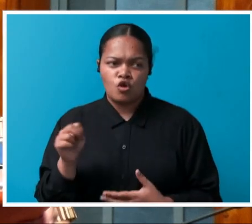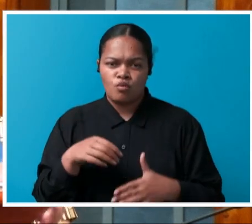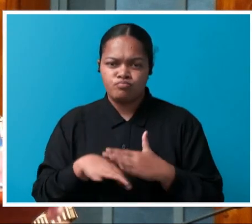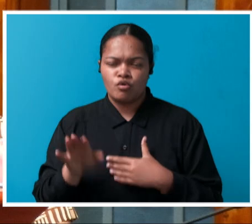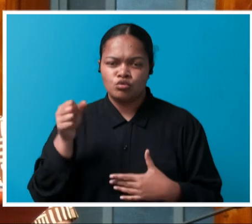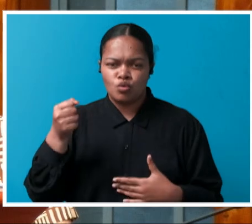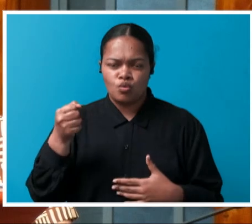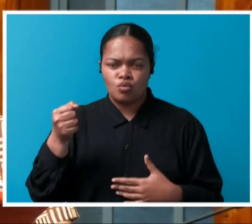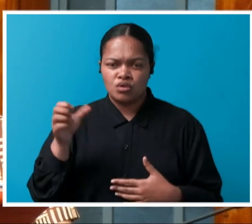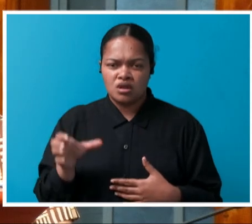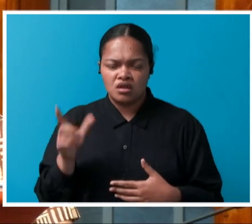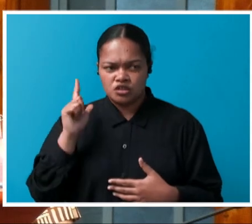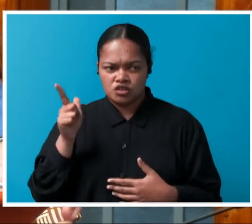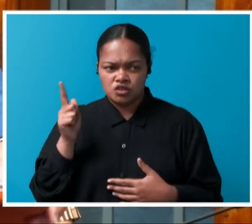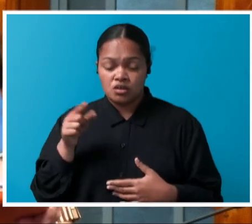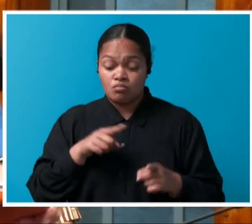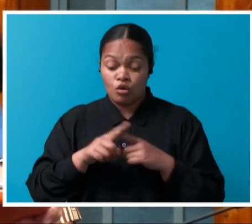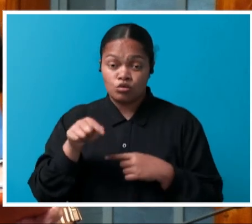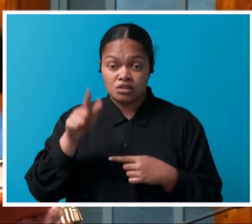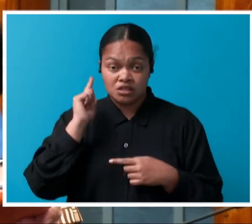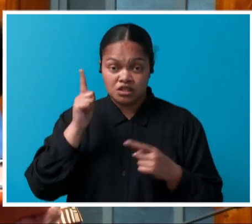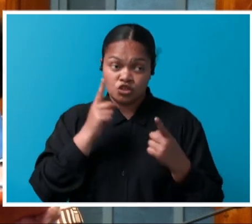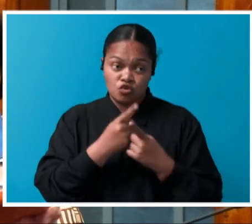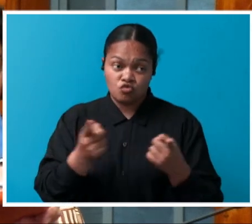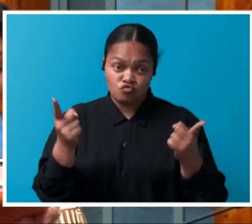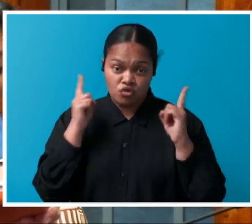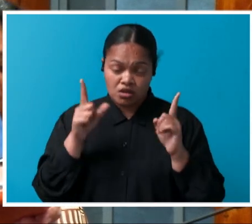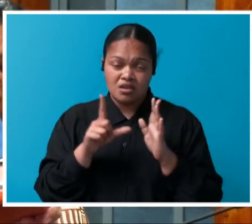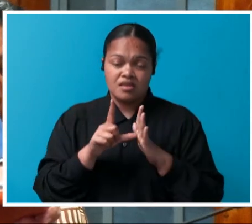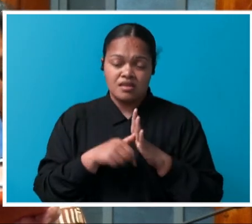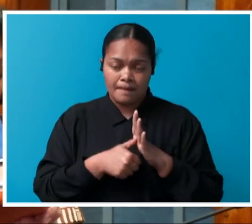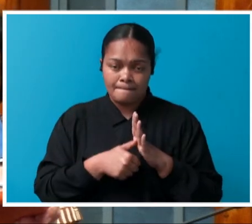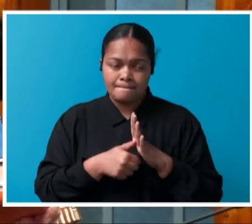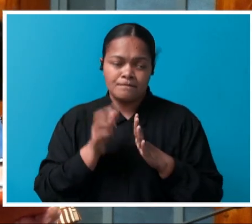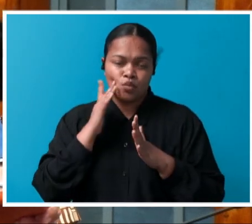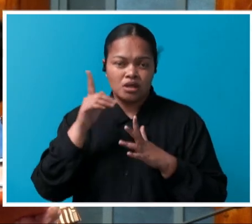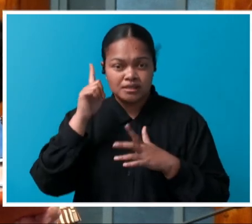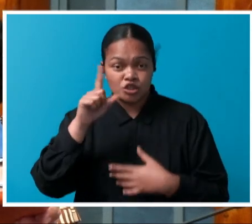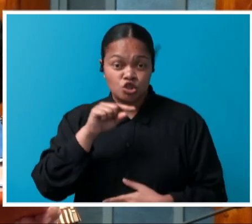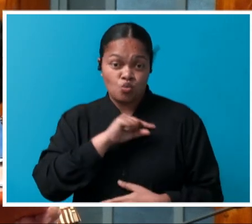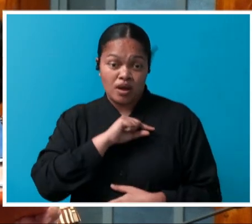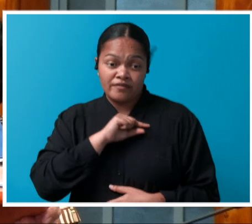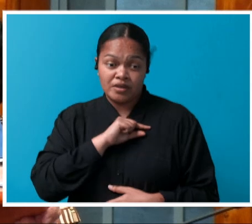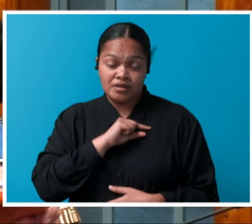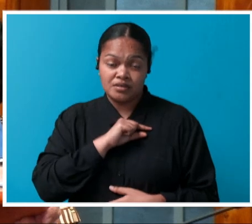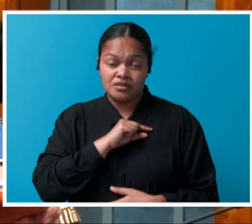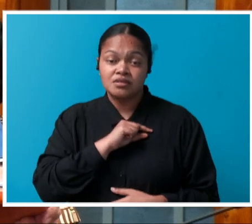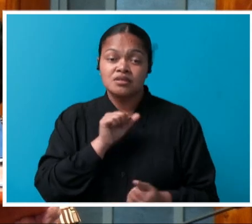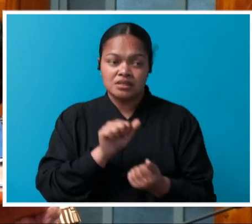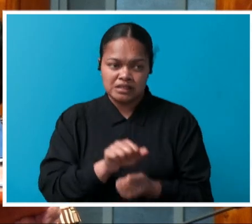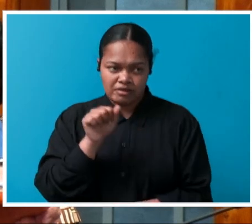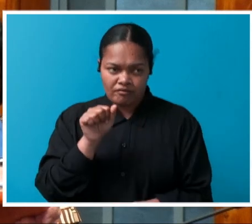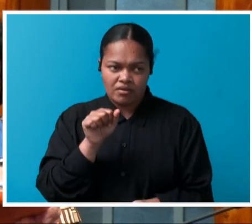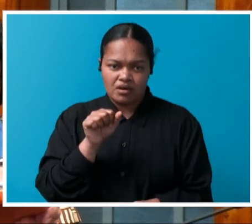teachers. Most of these teachers graduated at a time when the teacher qualifications were only certificates